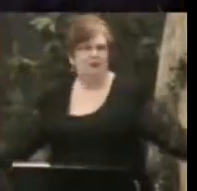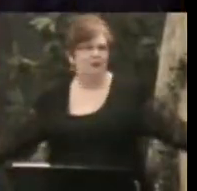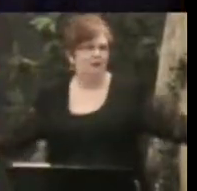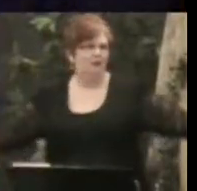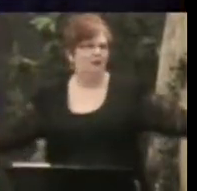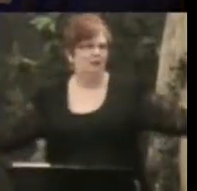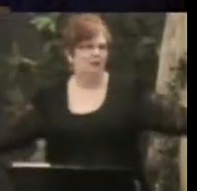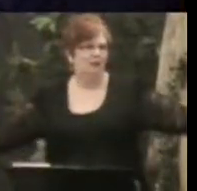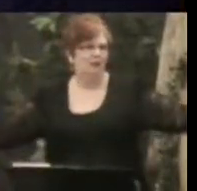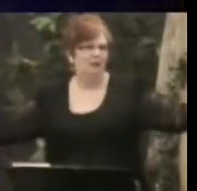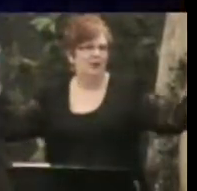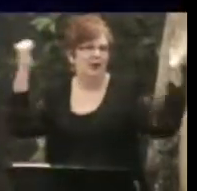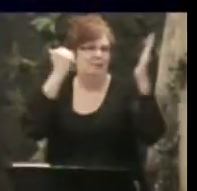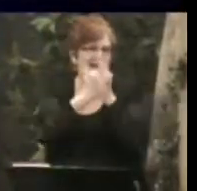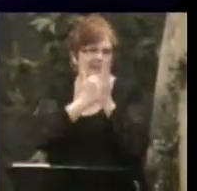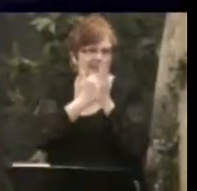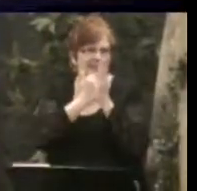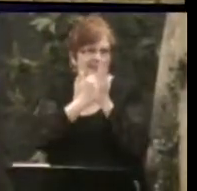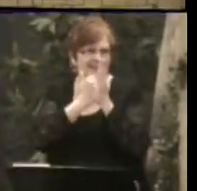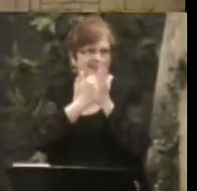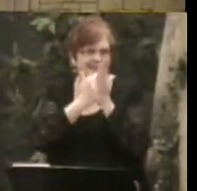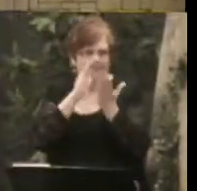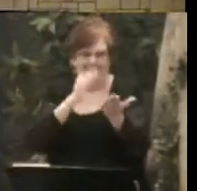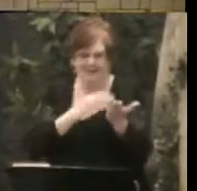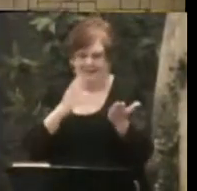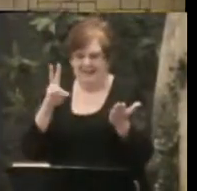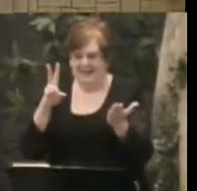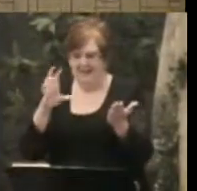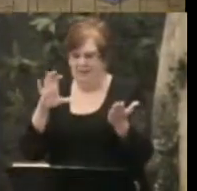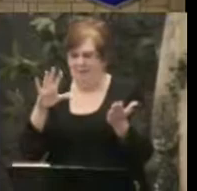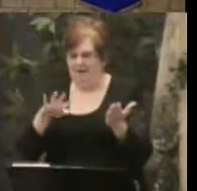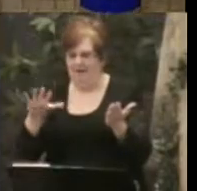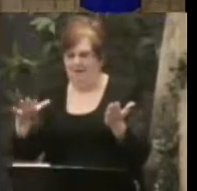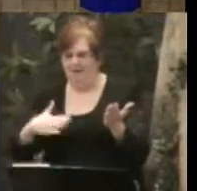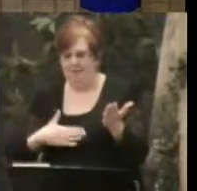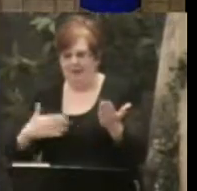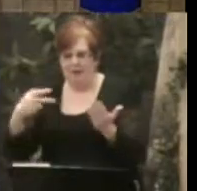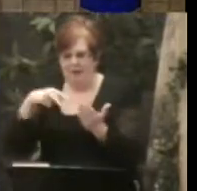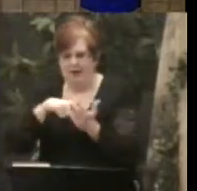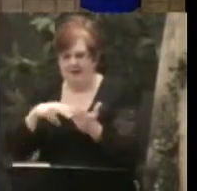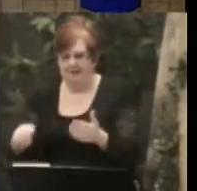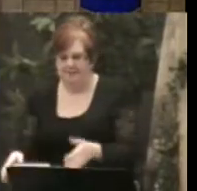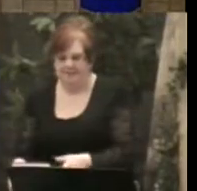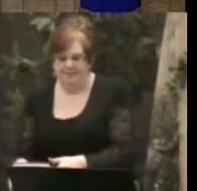Amen. Hymn 755, please rise and sing.